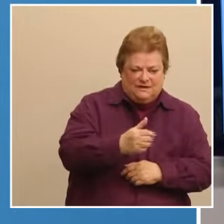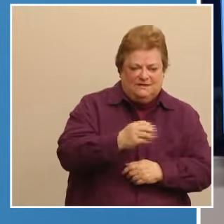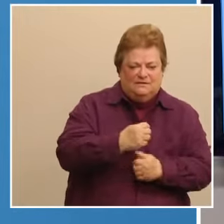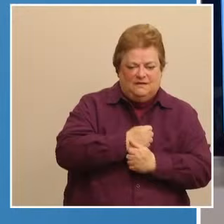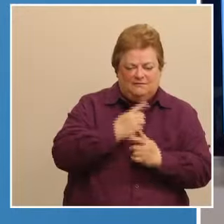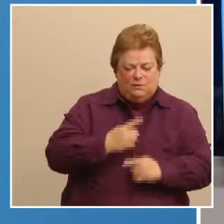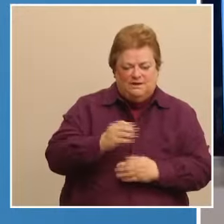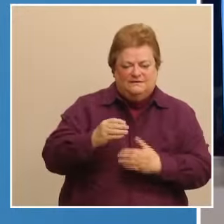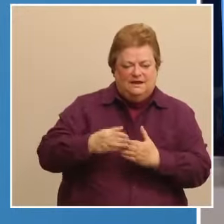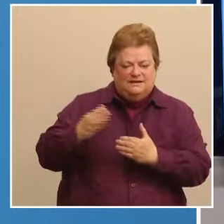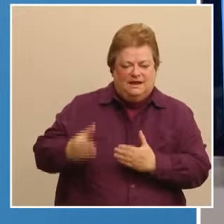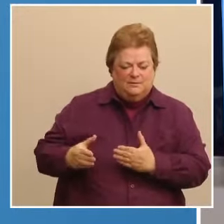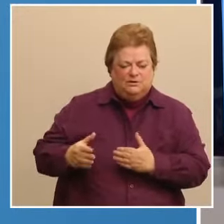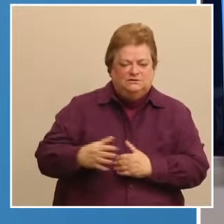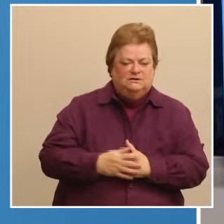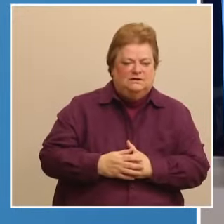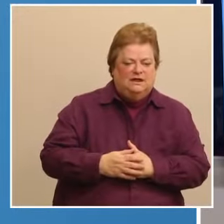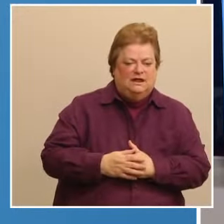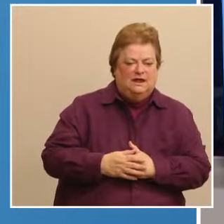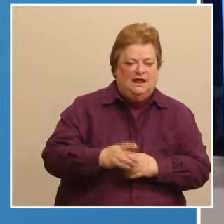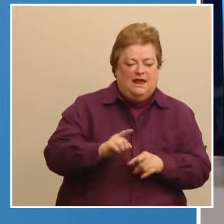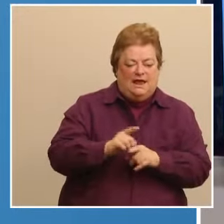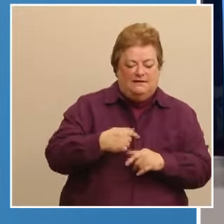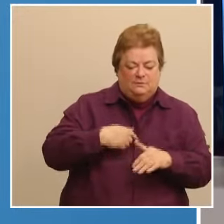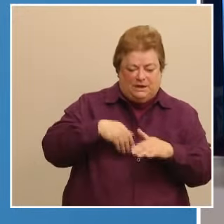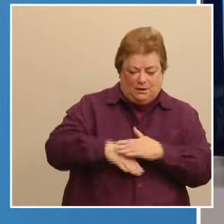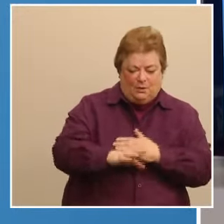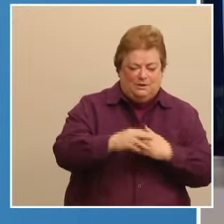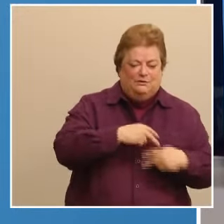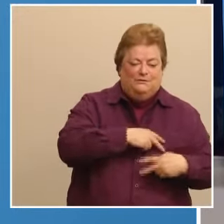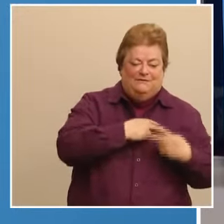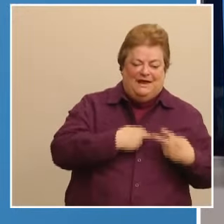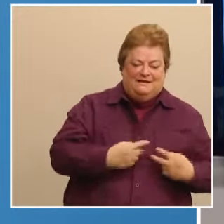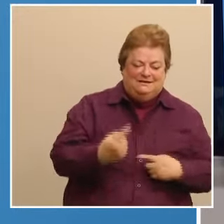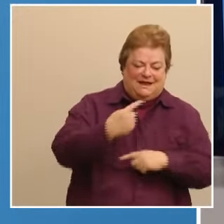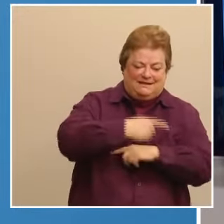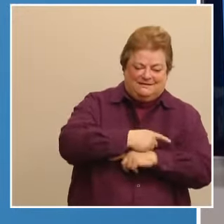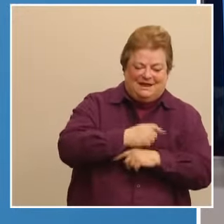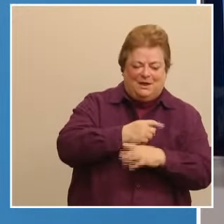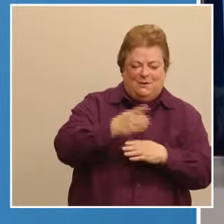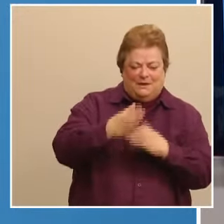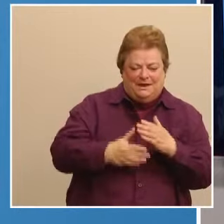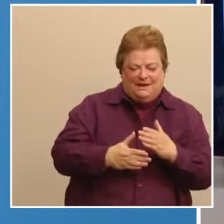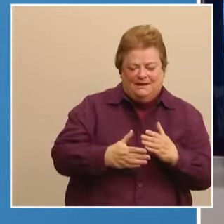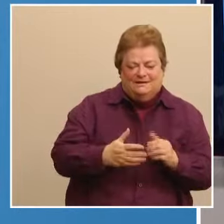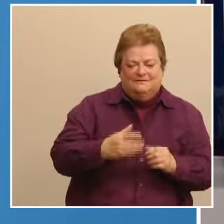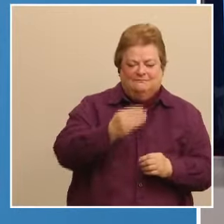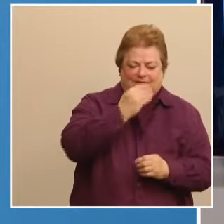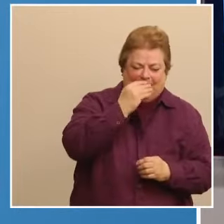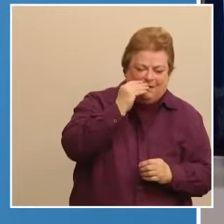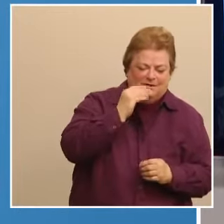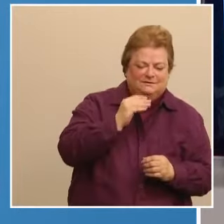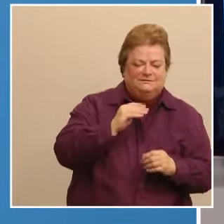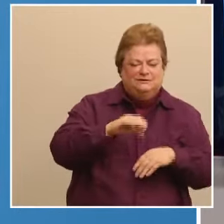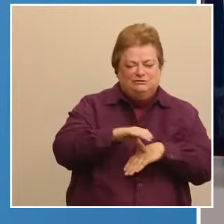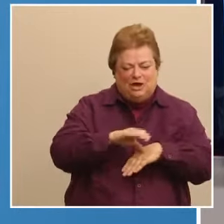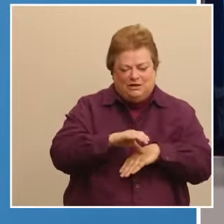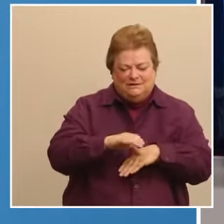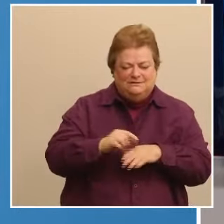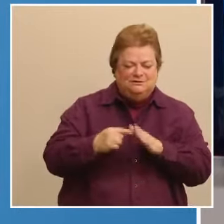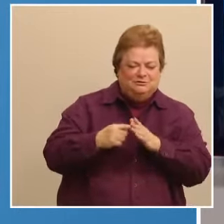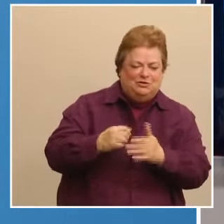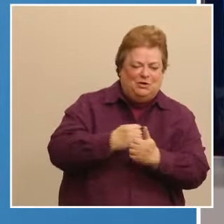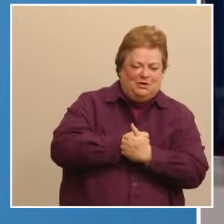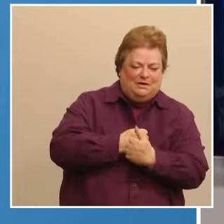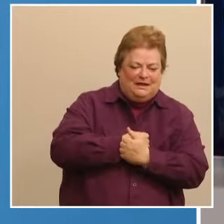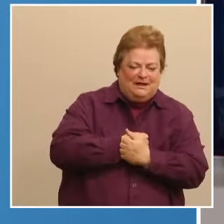and your neighbors. And as we head into Valentine's Day weekend, a time when flowers and chocolates fly off the shelves in shows of affection,